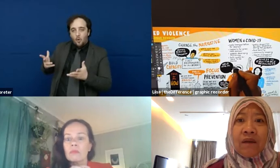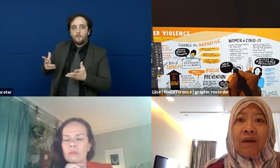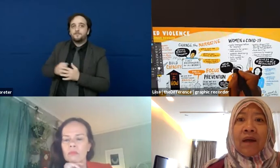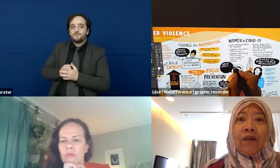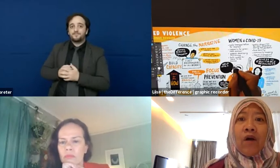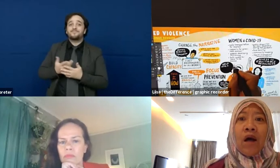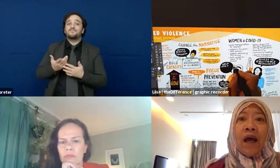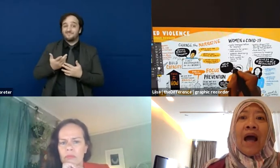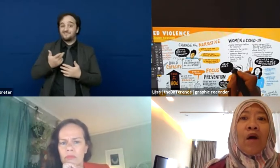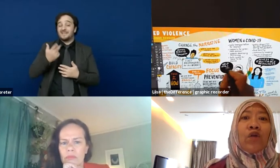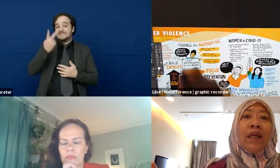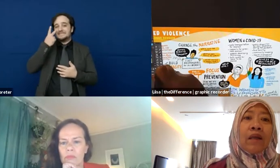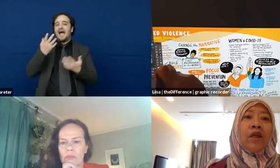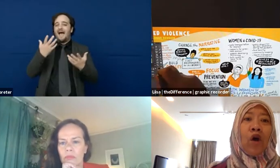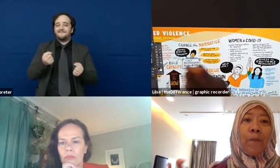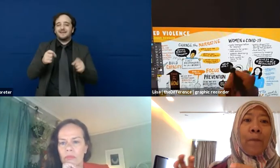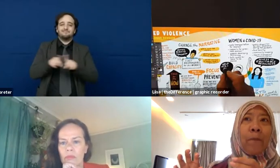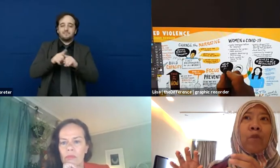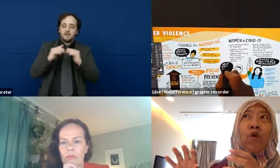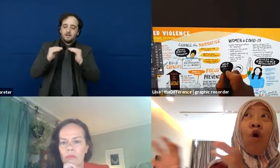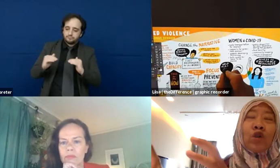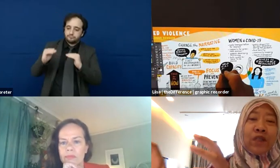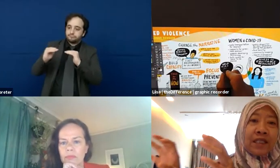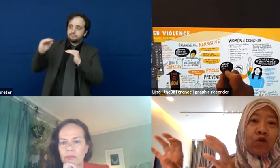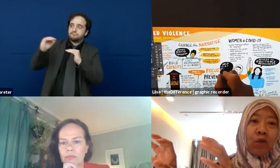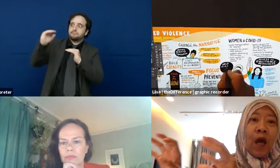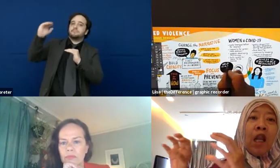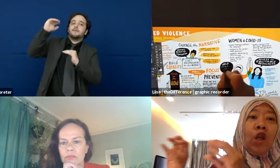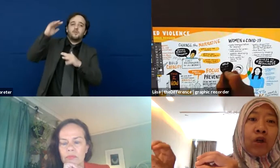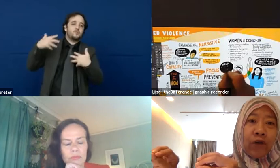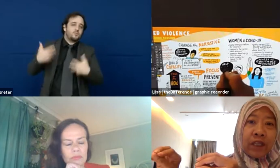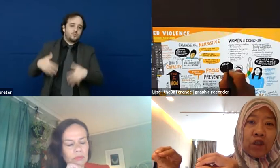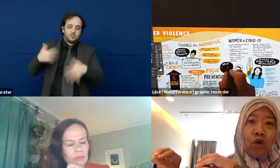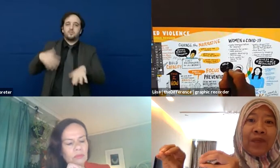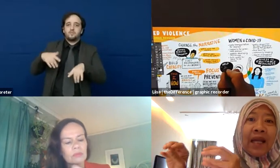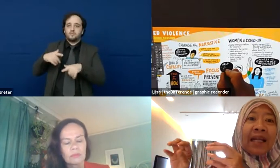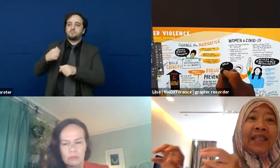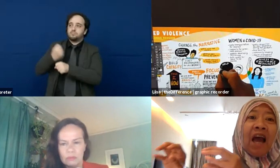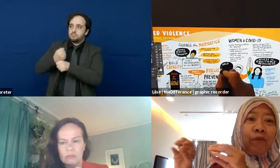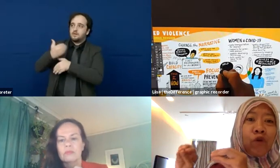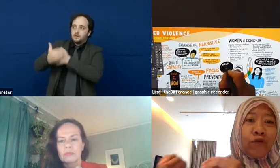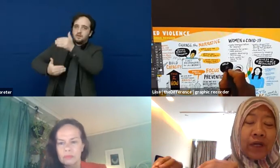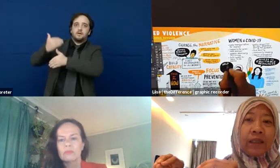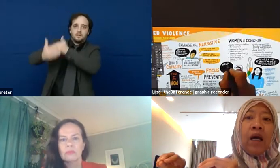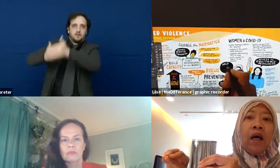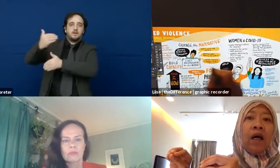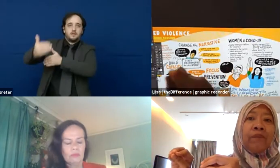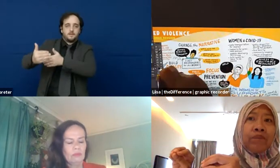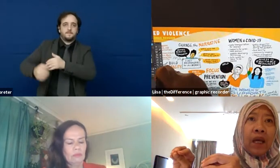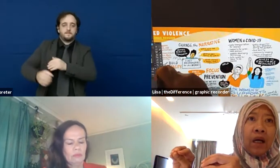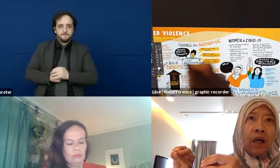50,000, you know? And how do we, you know, go to this group, look for this group that actually have proven